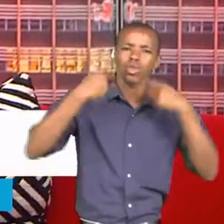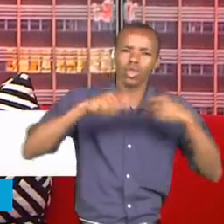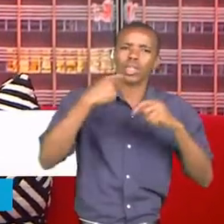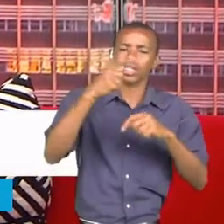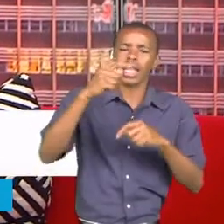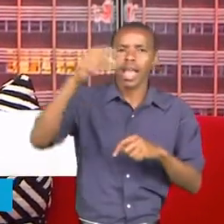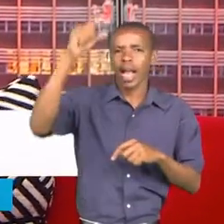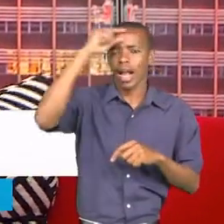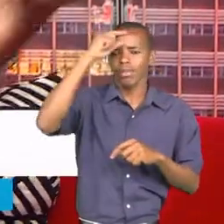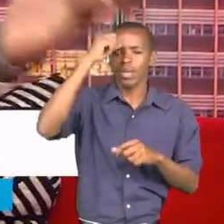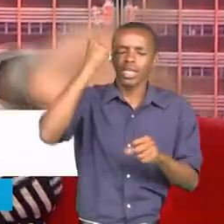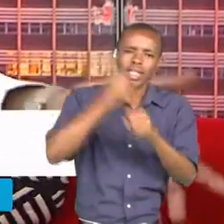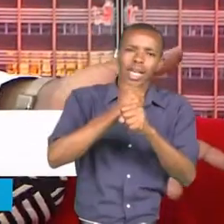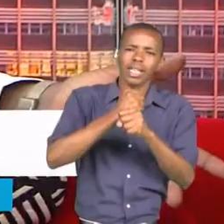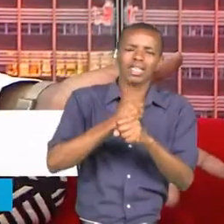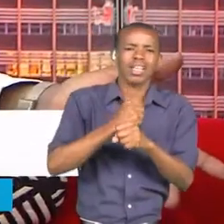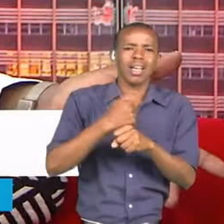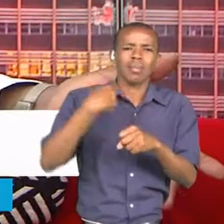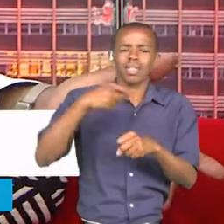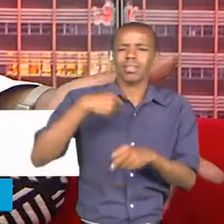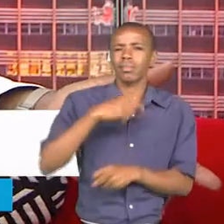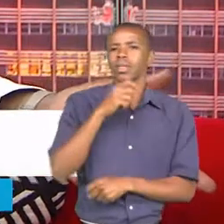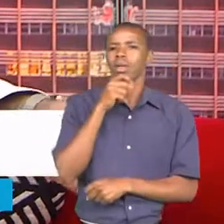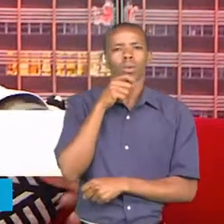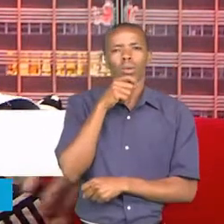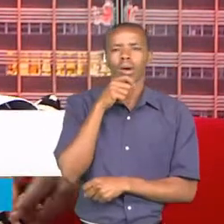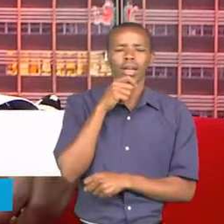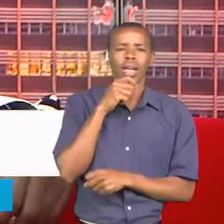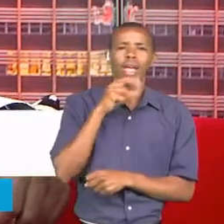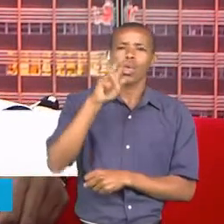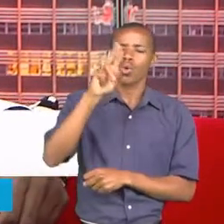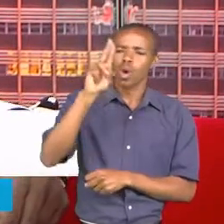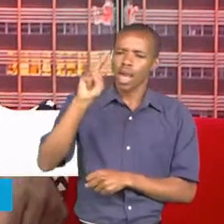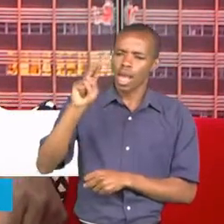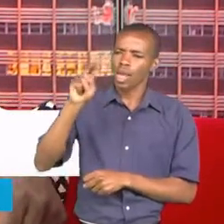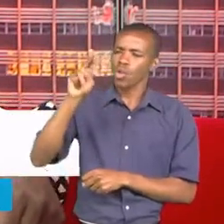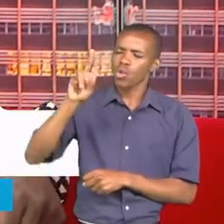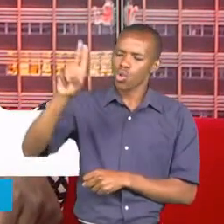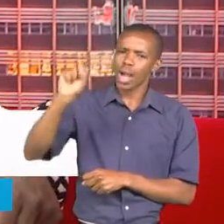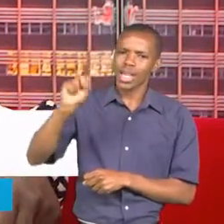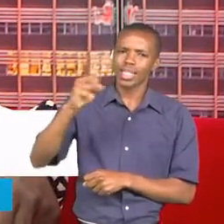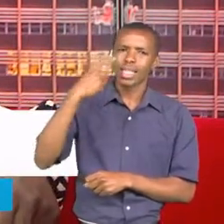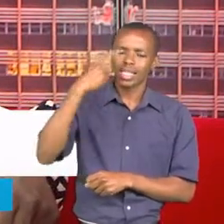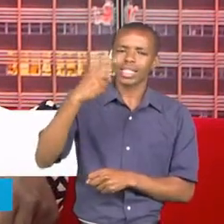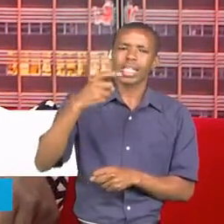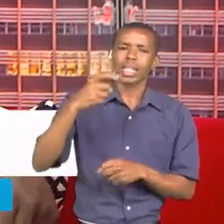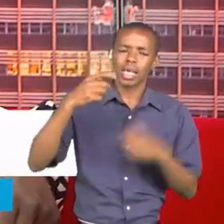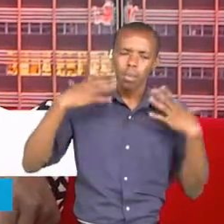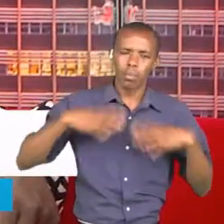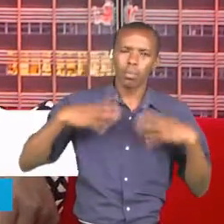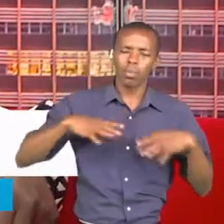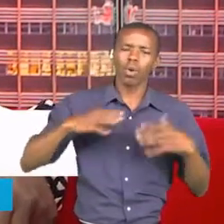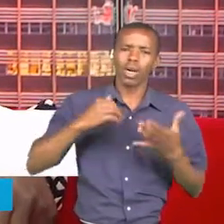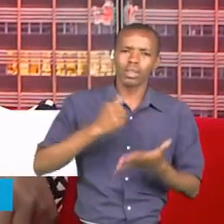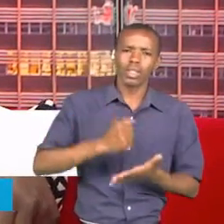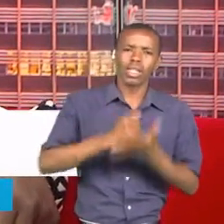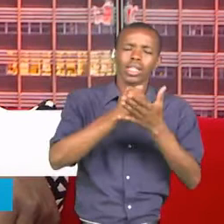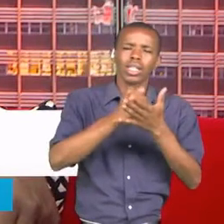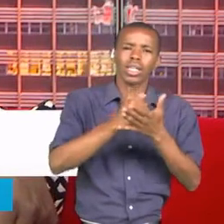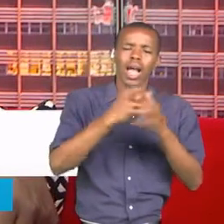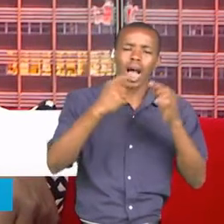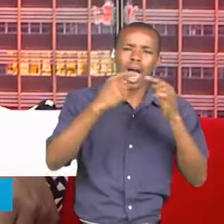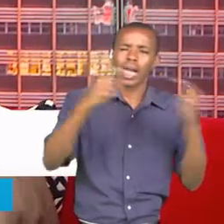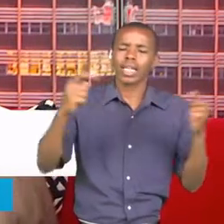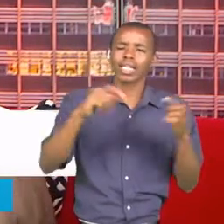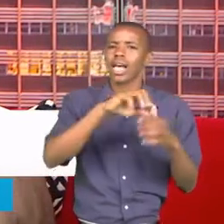the government should have done. Mm-hmm. But I wonder, the United States of America, don't we see people mm-hmm. donating mm-hmm. towards mm-hmm. Hurricane Katrina and the